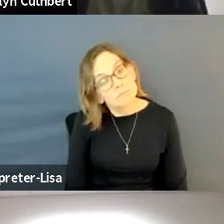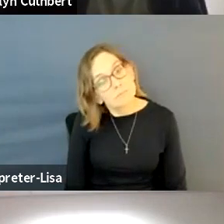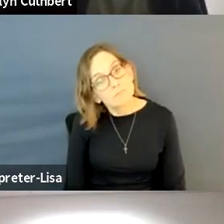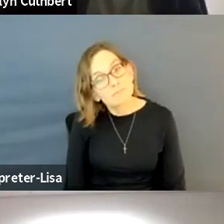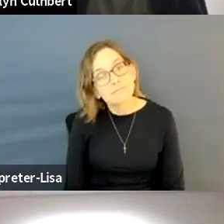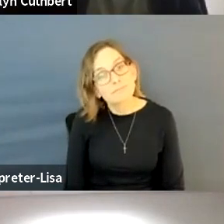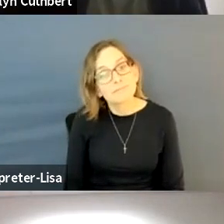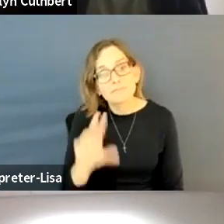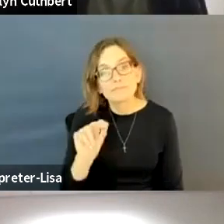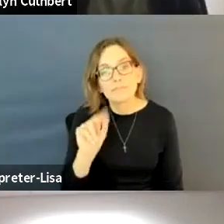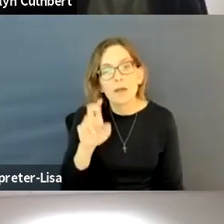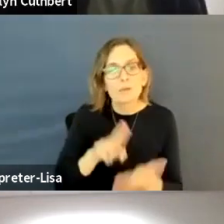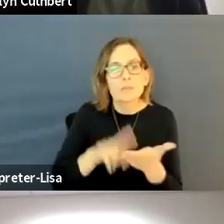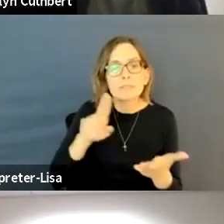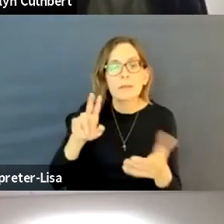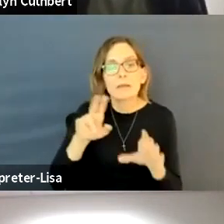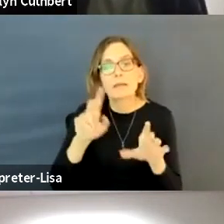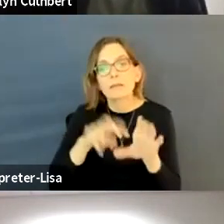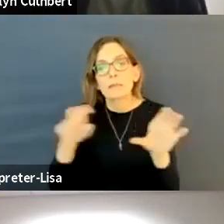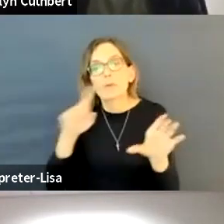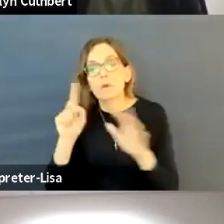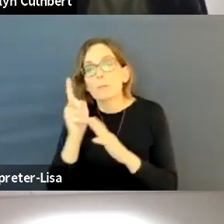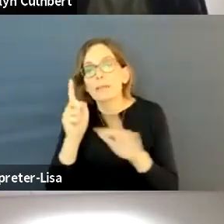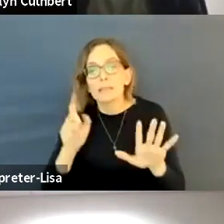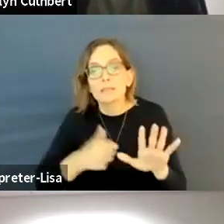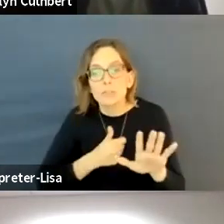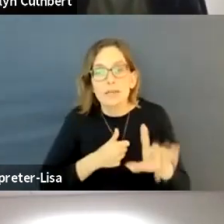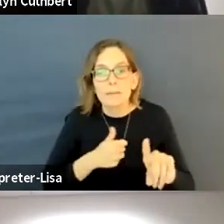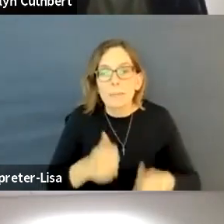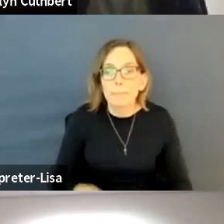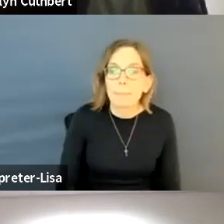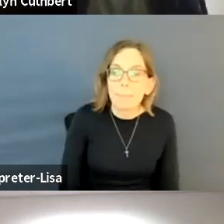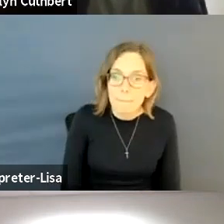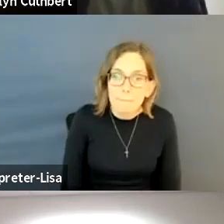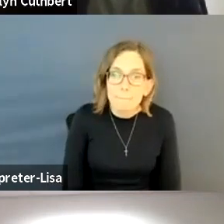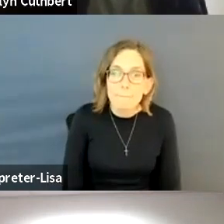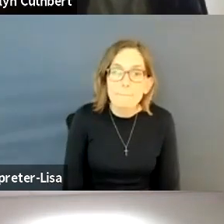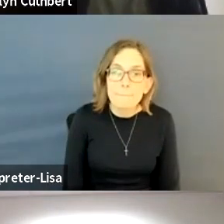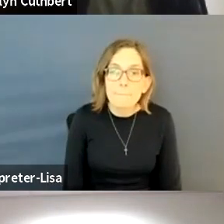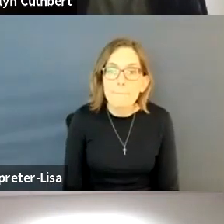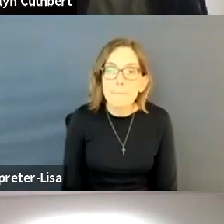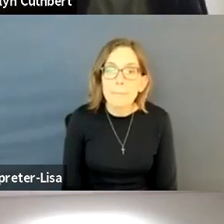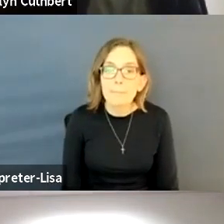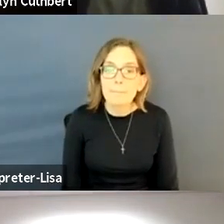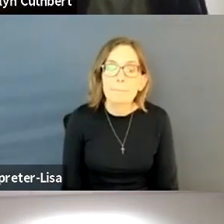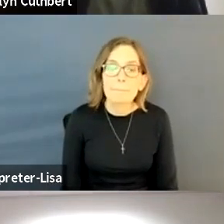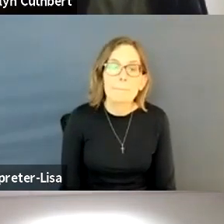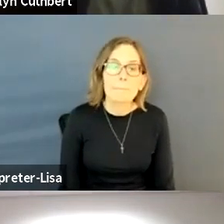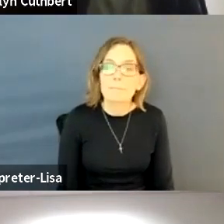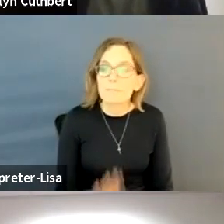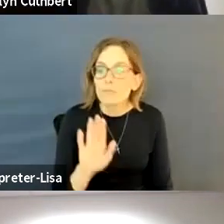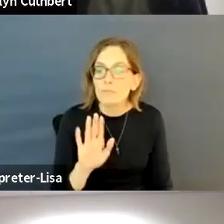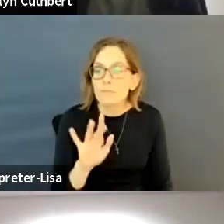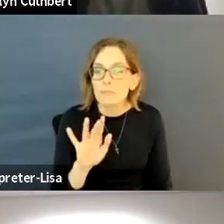No, thank you. I had to step away from the camera for a minute, so I can't intervene. Okay. All right, thanks. Is there anyone